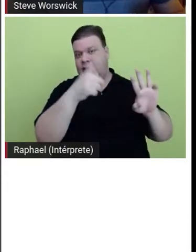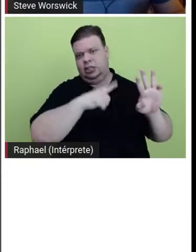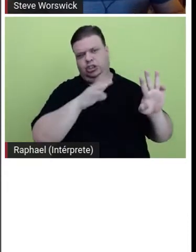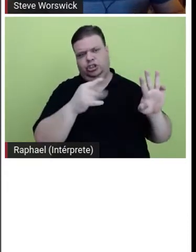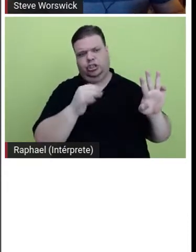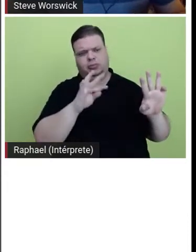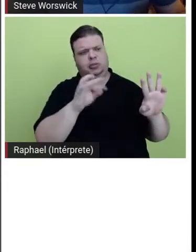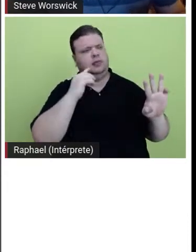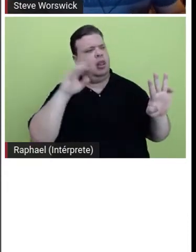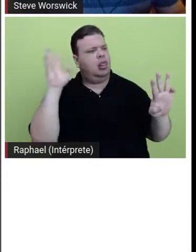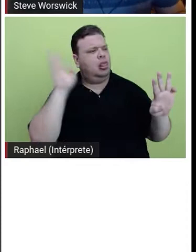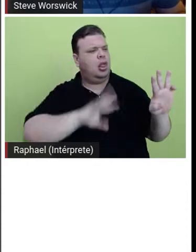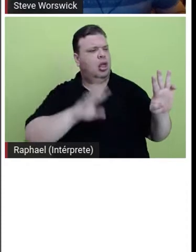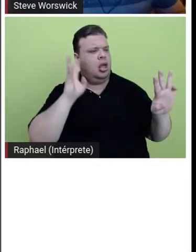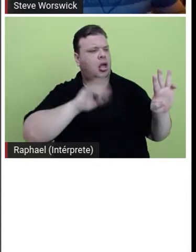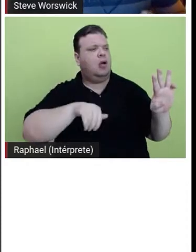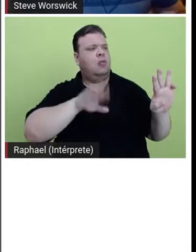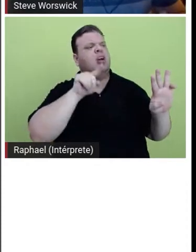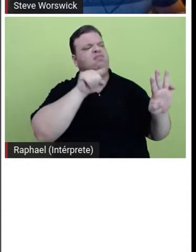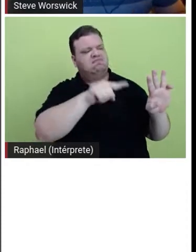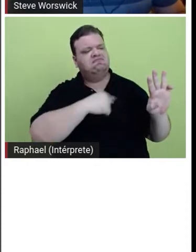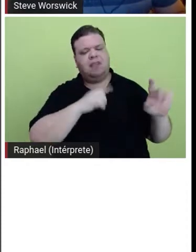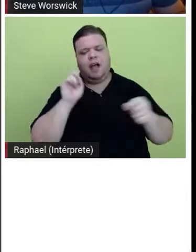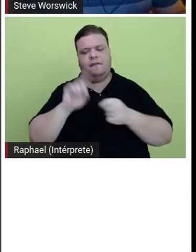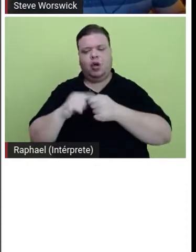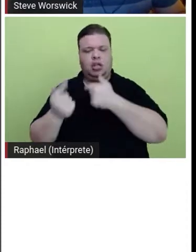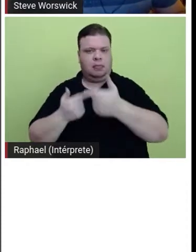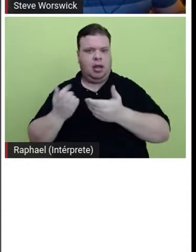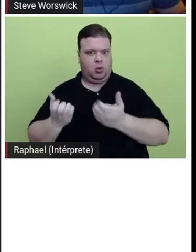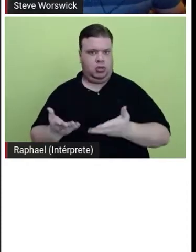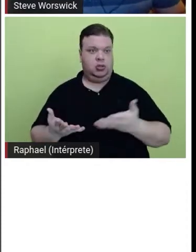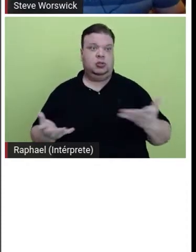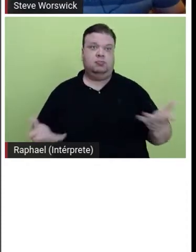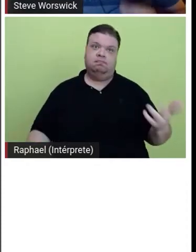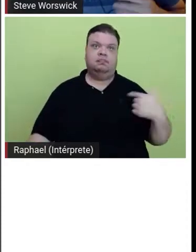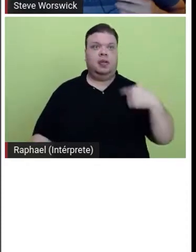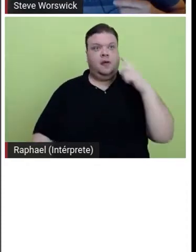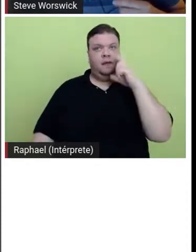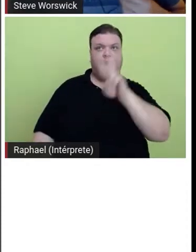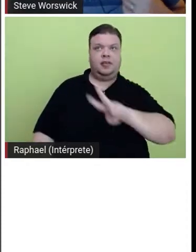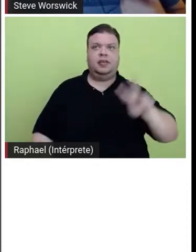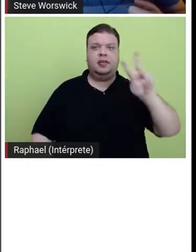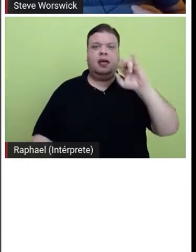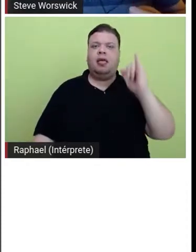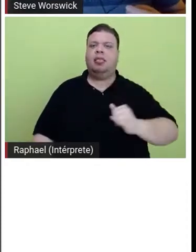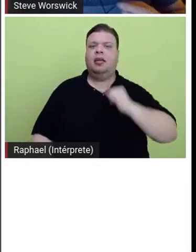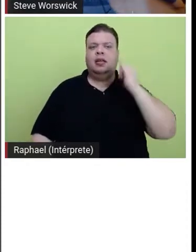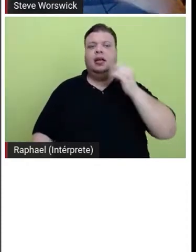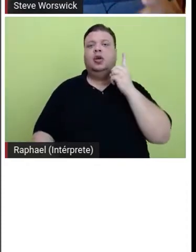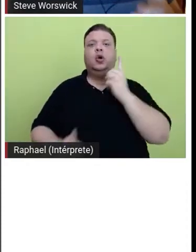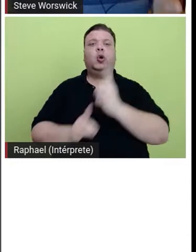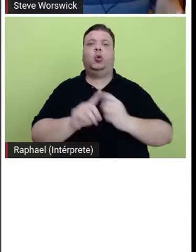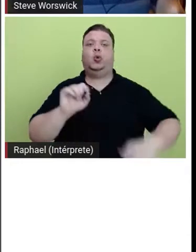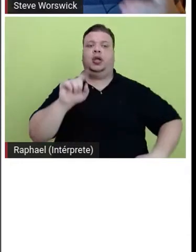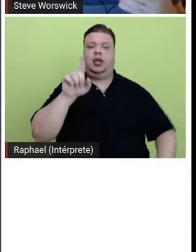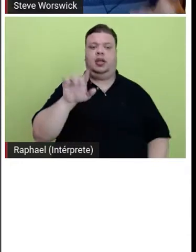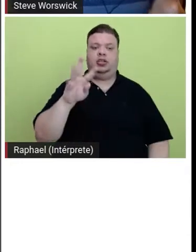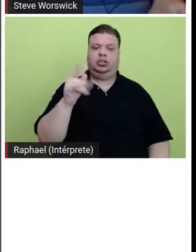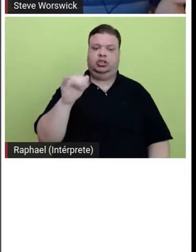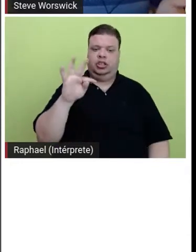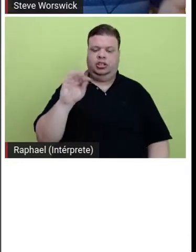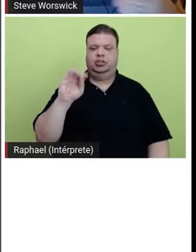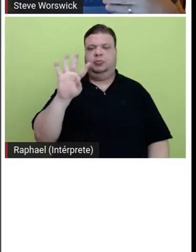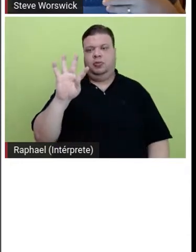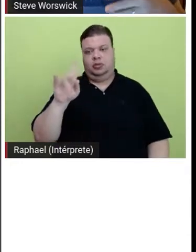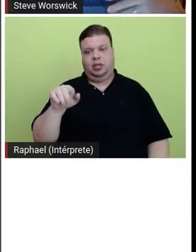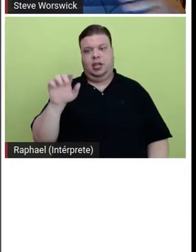own website. And I created one just in like the shape of a teddy bear. And what I found, and I put it on the website, but I